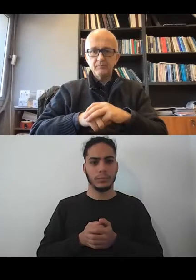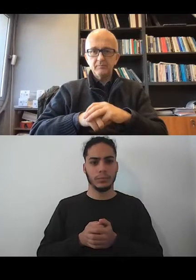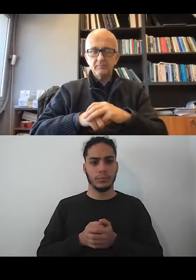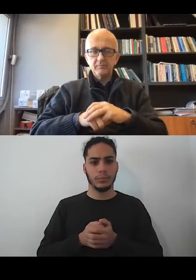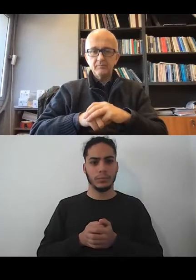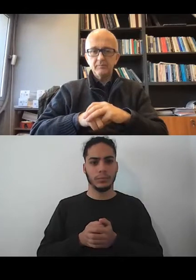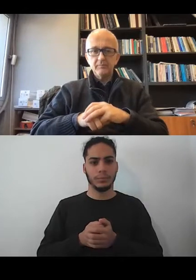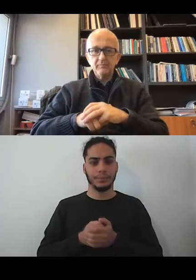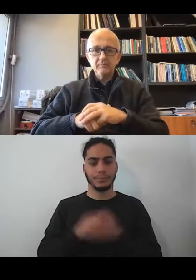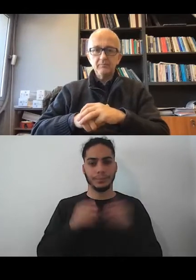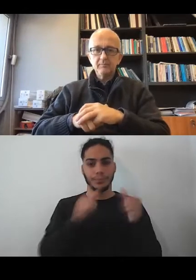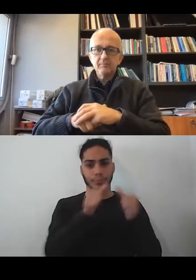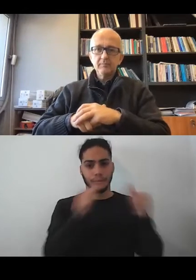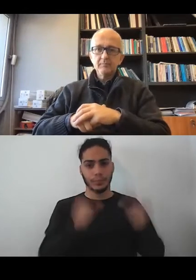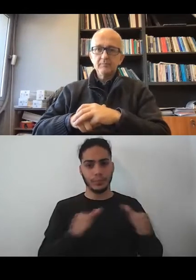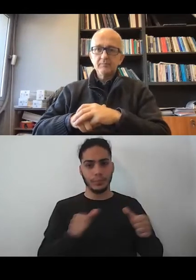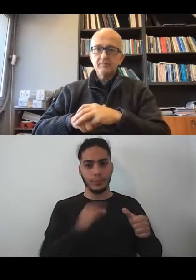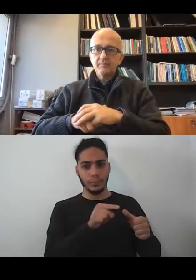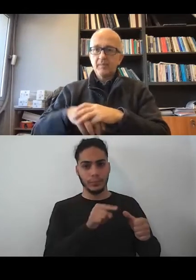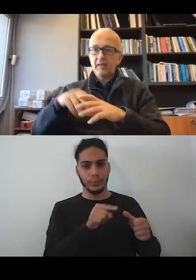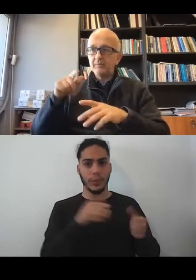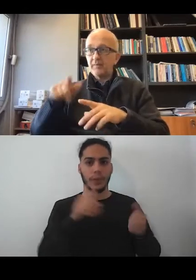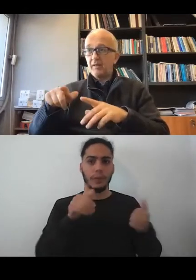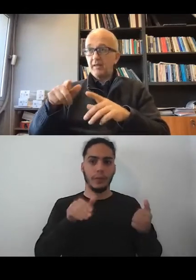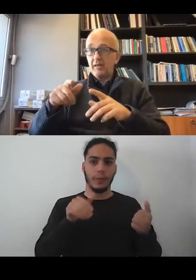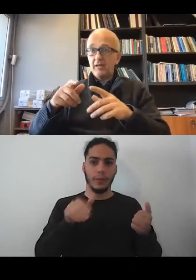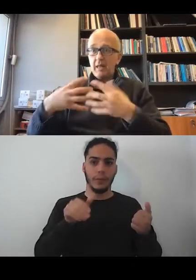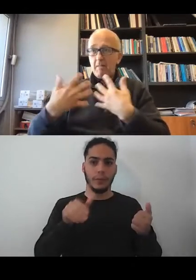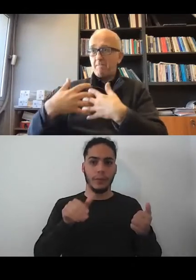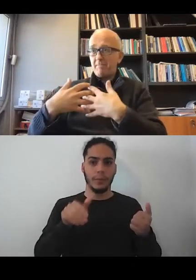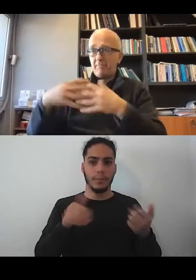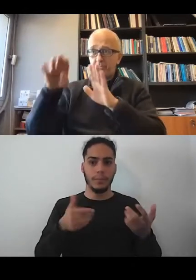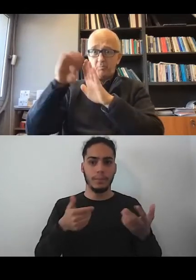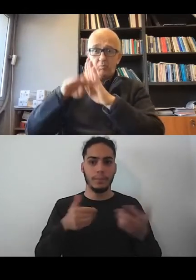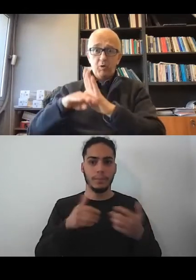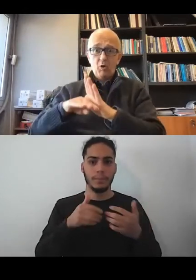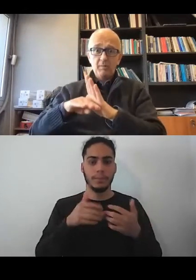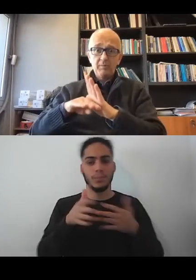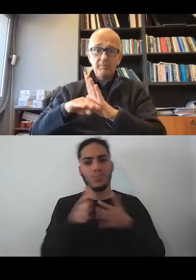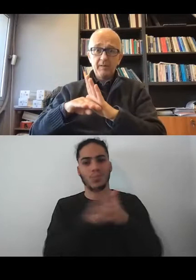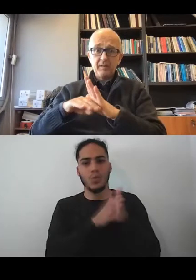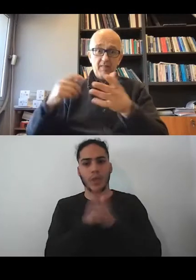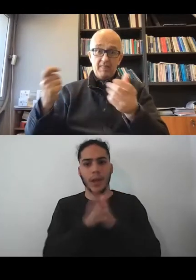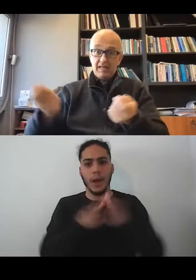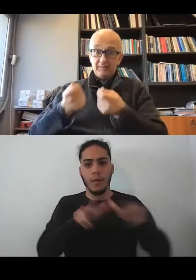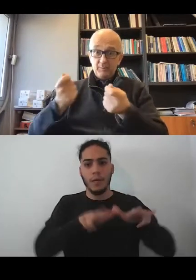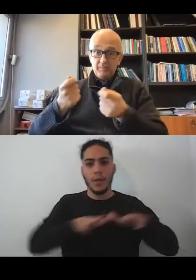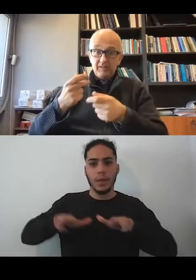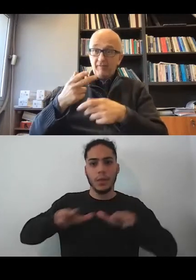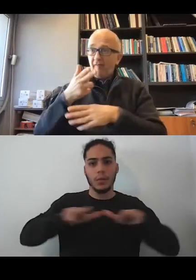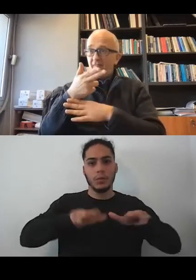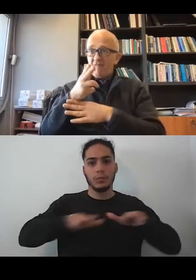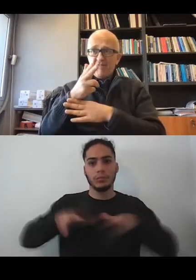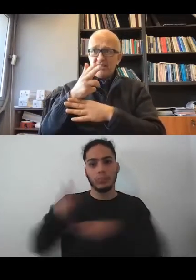The system will use the video from